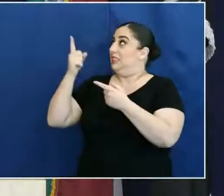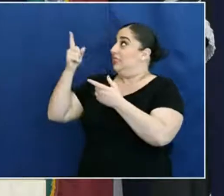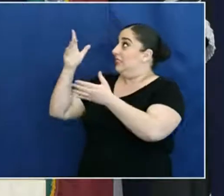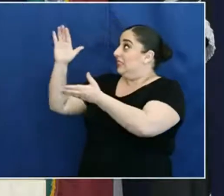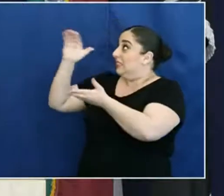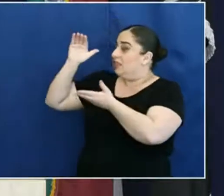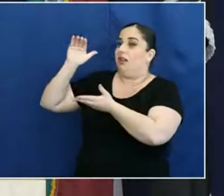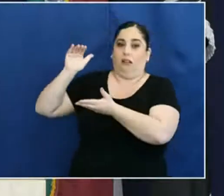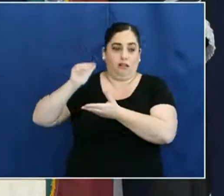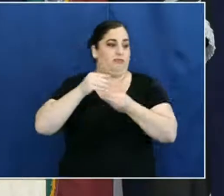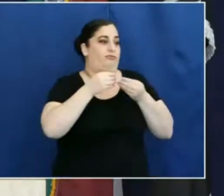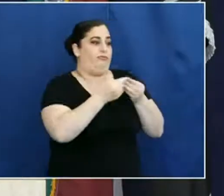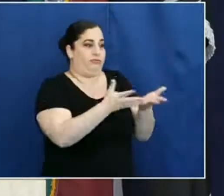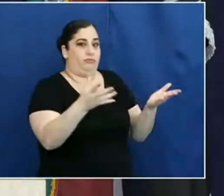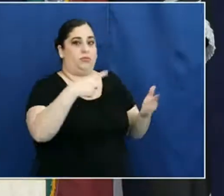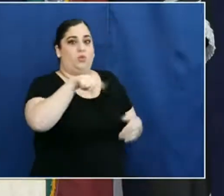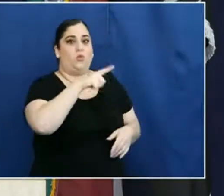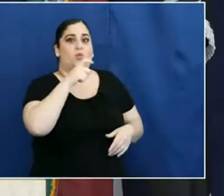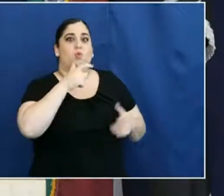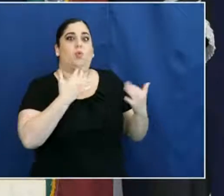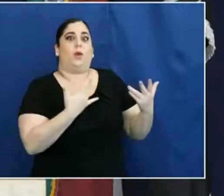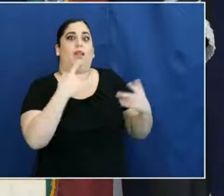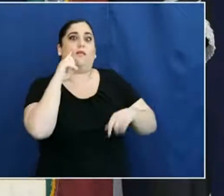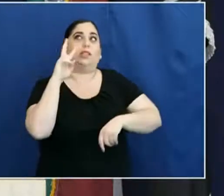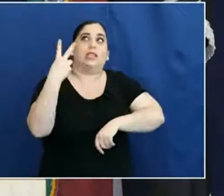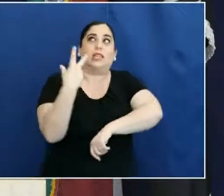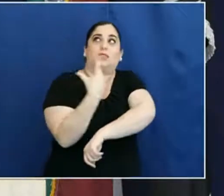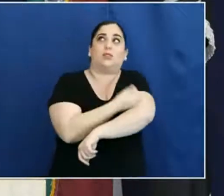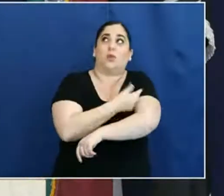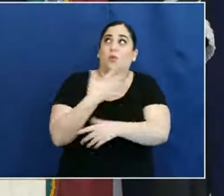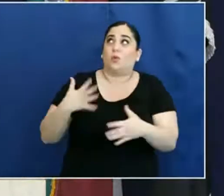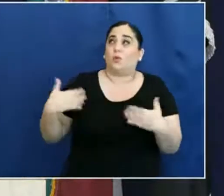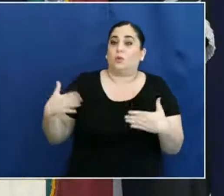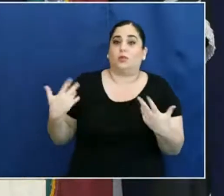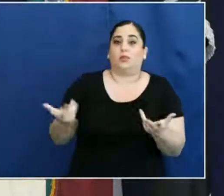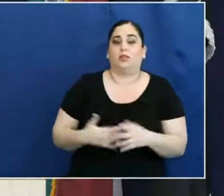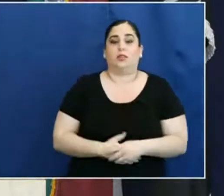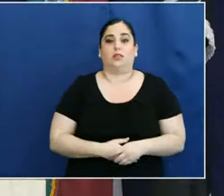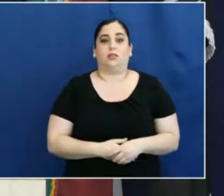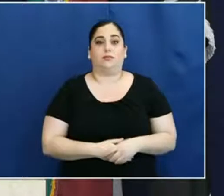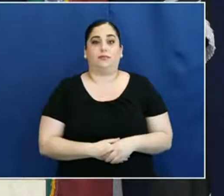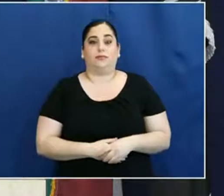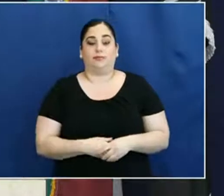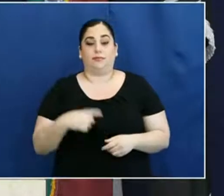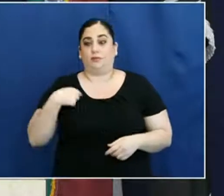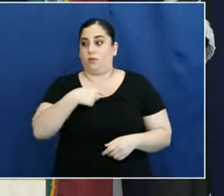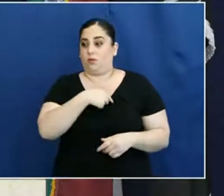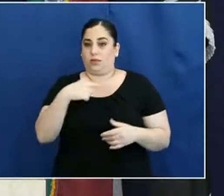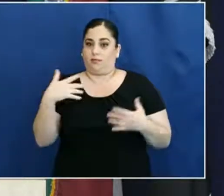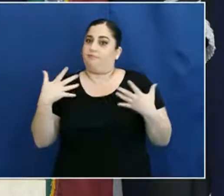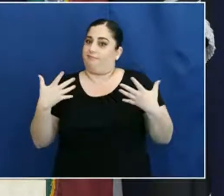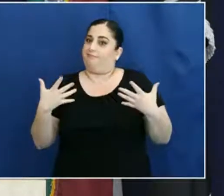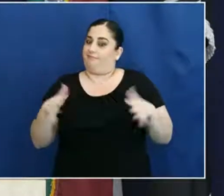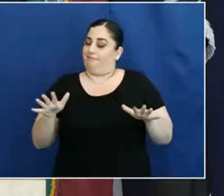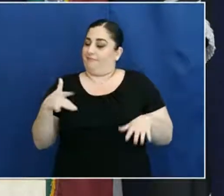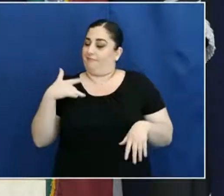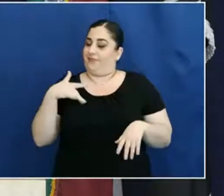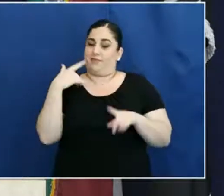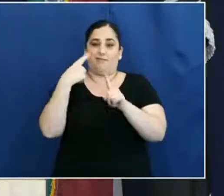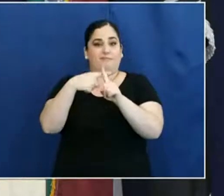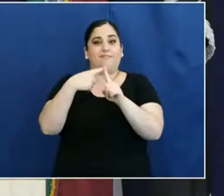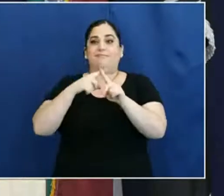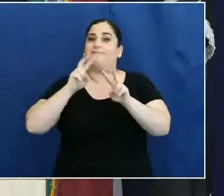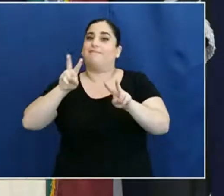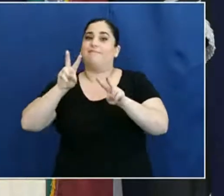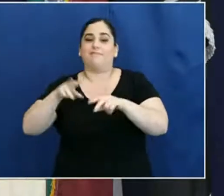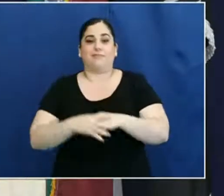So we are headed in the right direction. We are encouraged. It is a very good step to be able to open up vaccines to those with underlying health